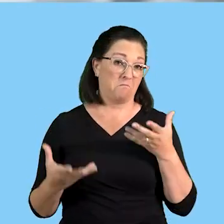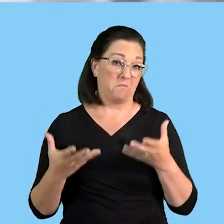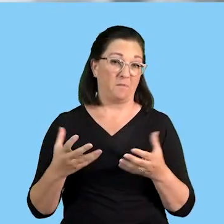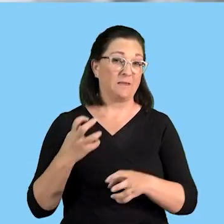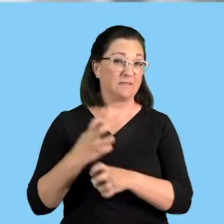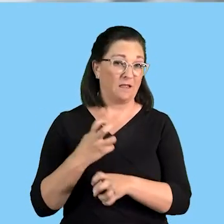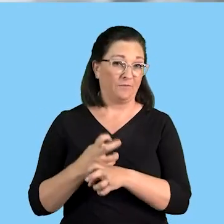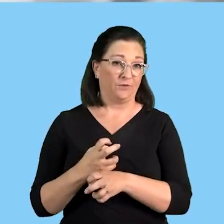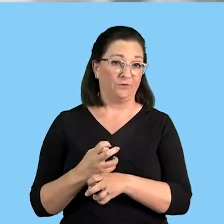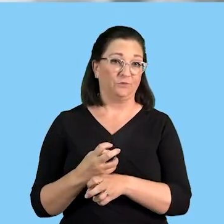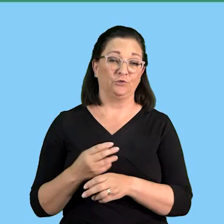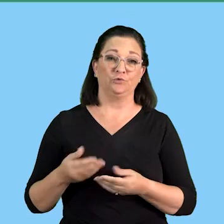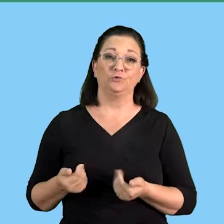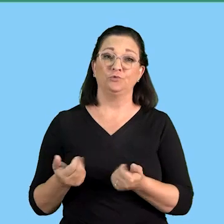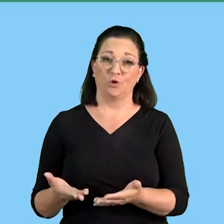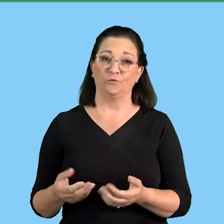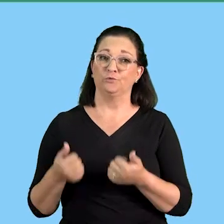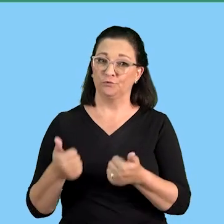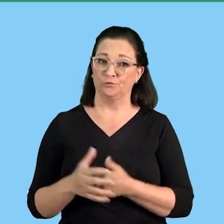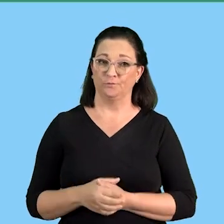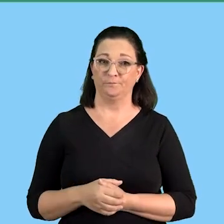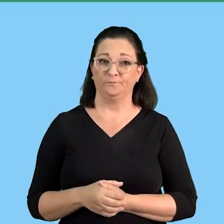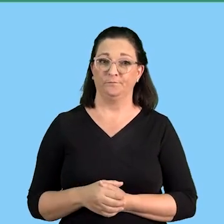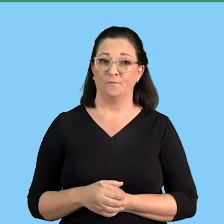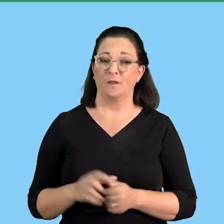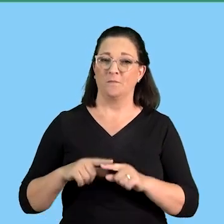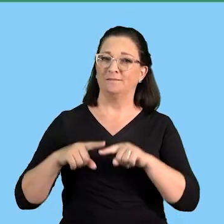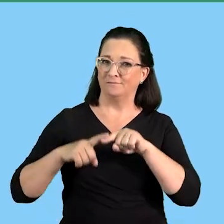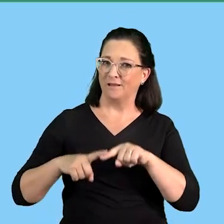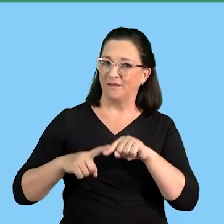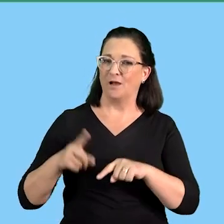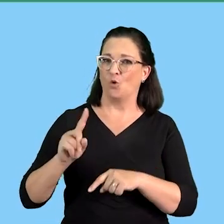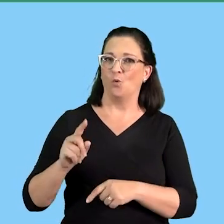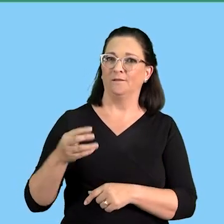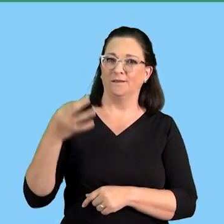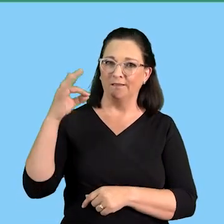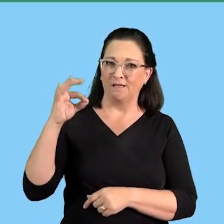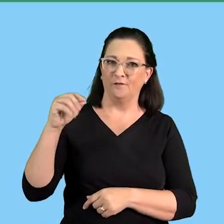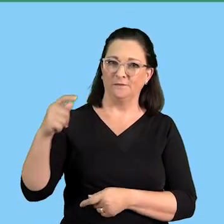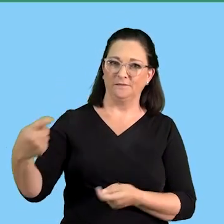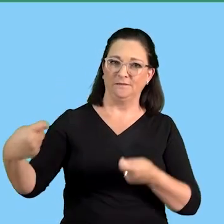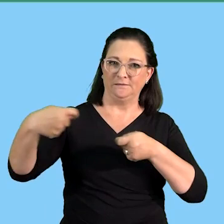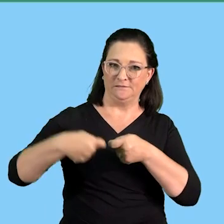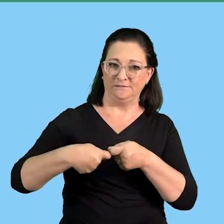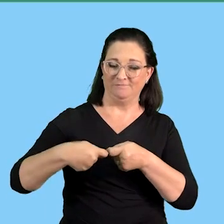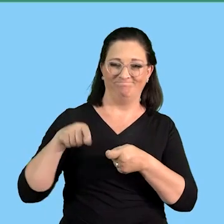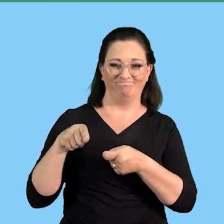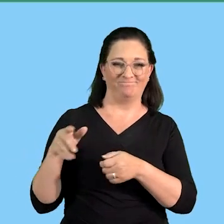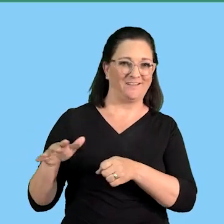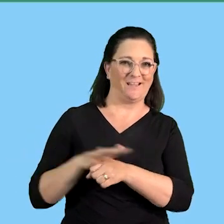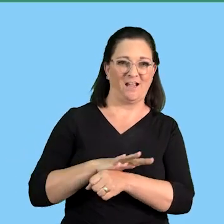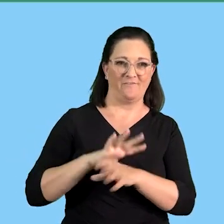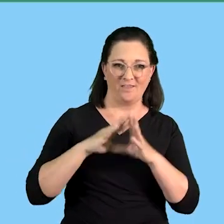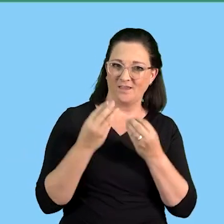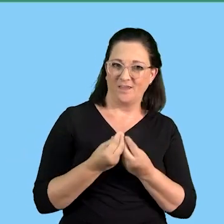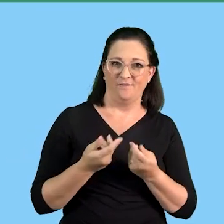to provide efficient services, and it often relies on government subsidies, which may not always cover all the